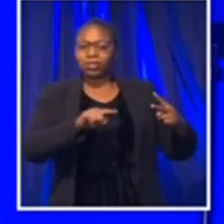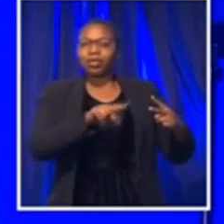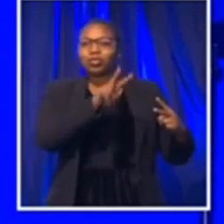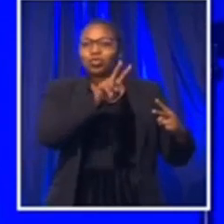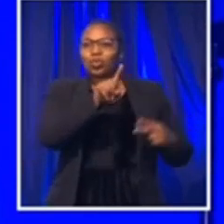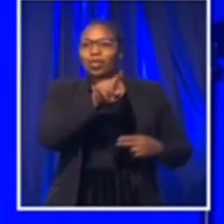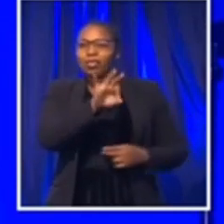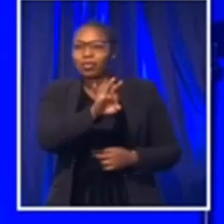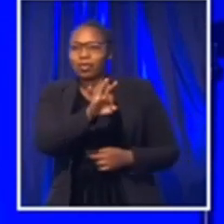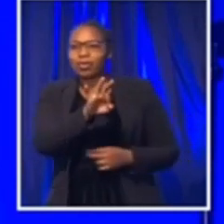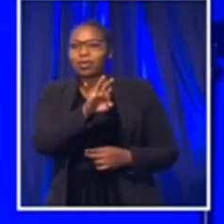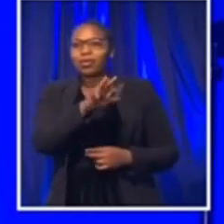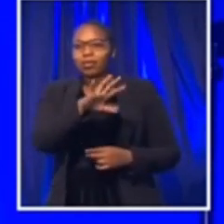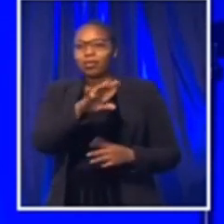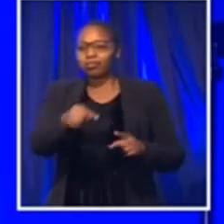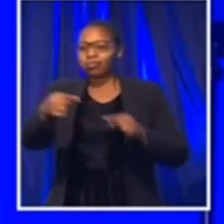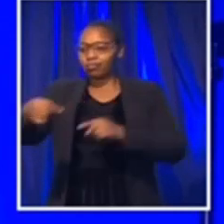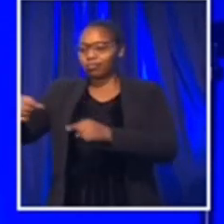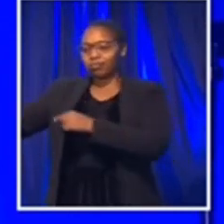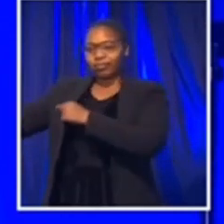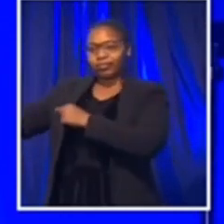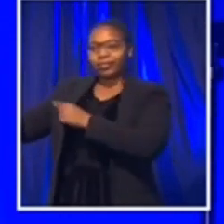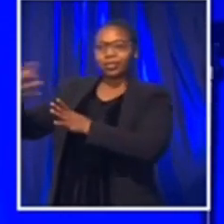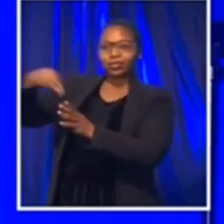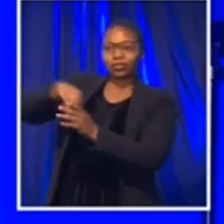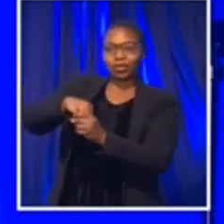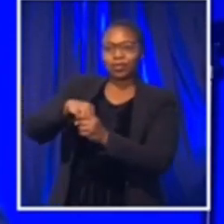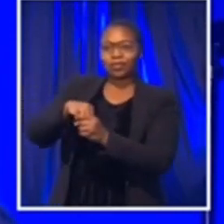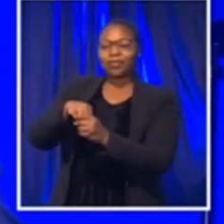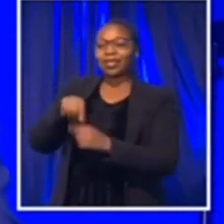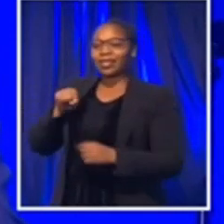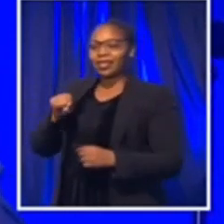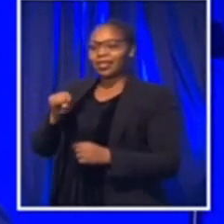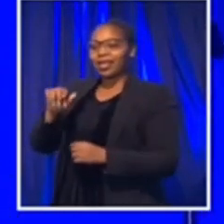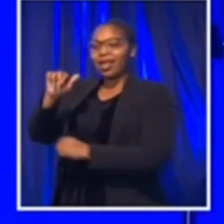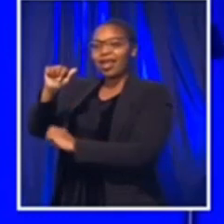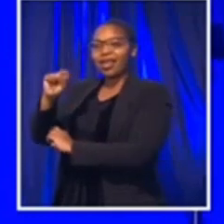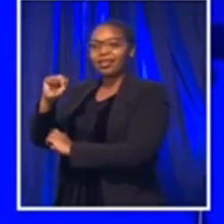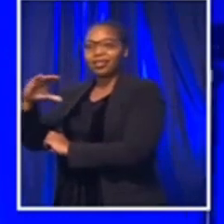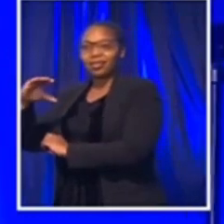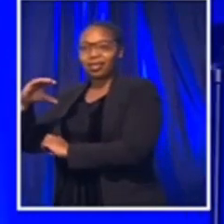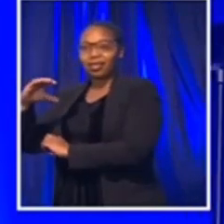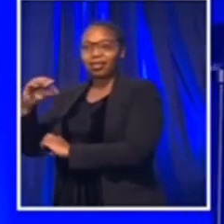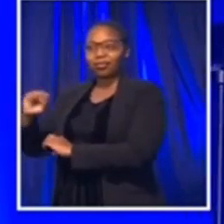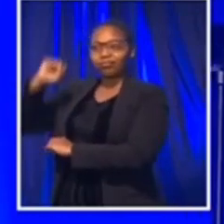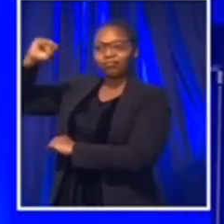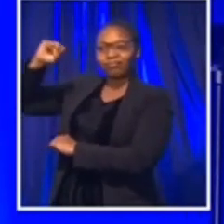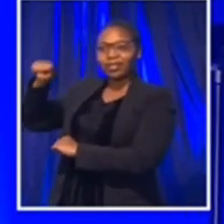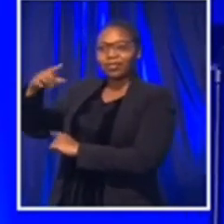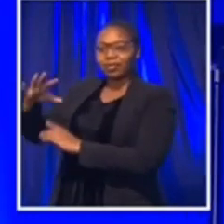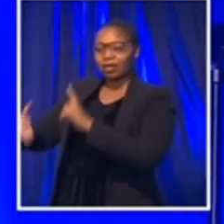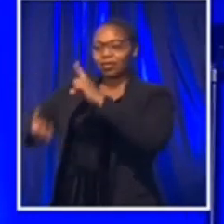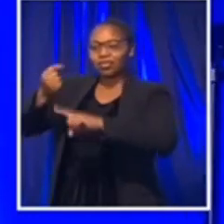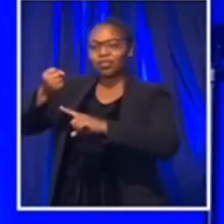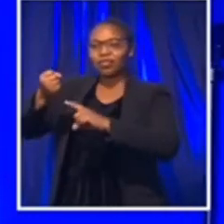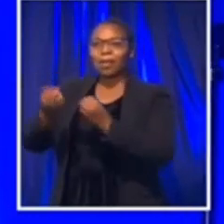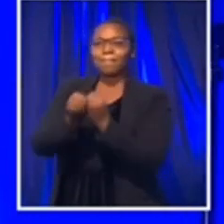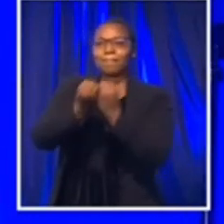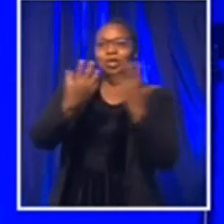that were contested, the African National Congress achieved a majority